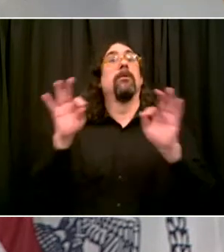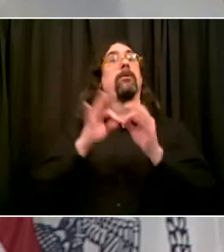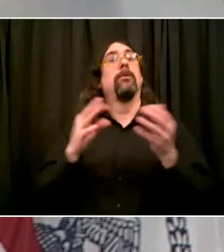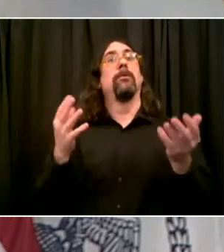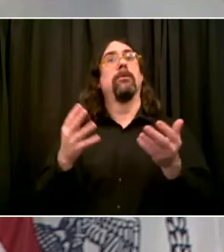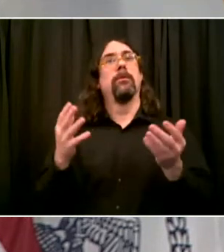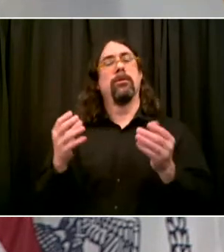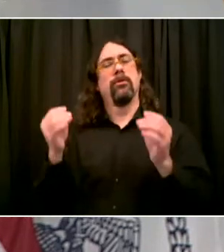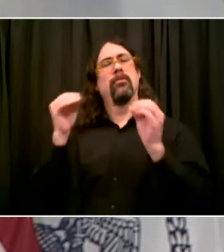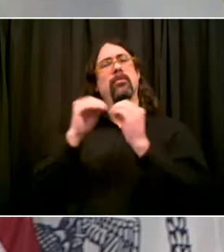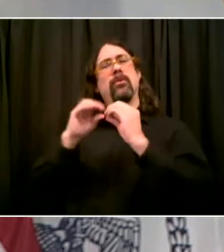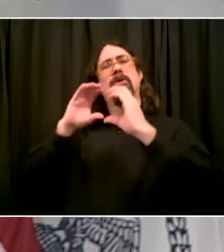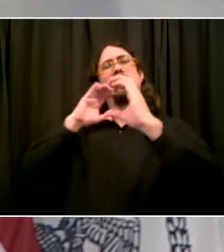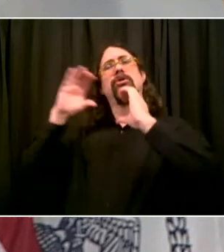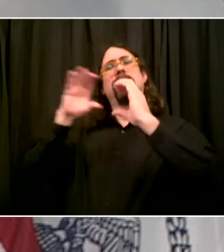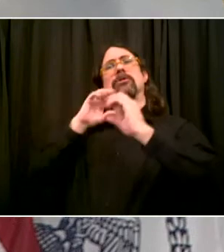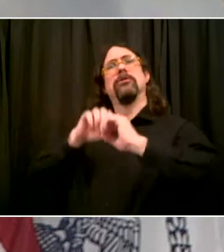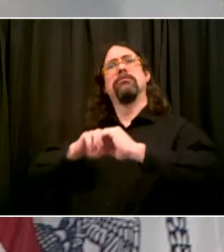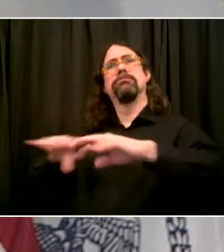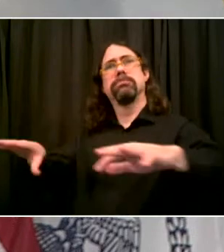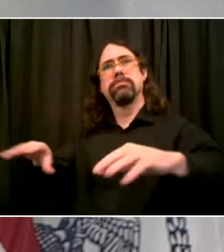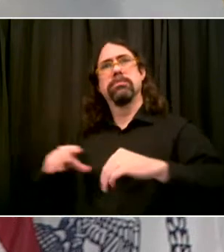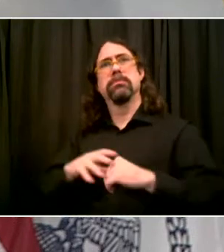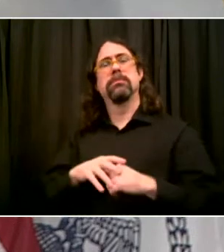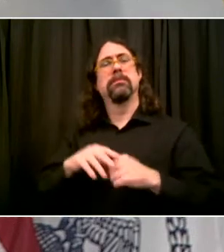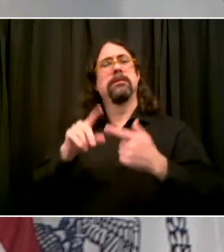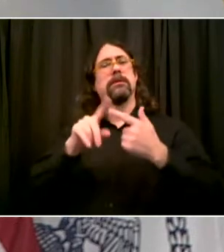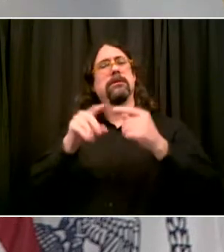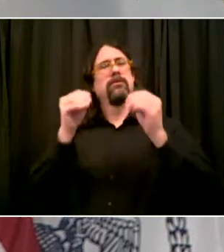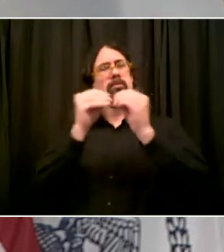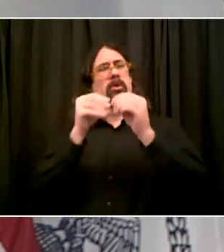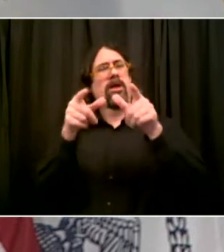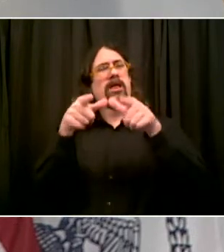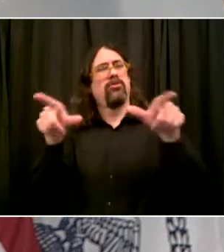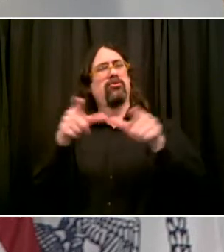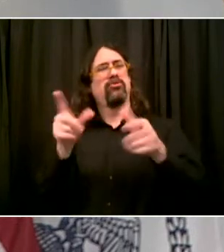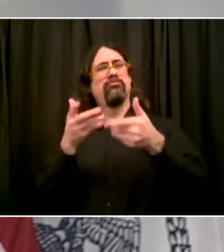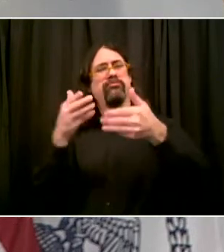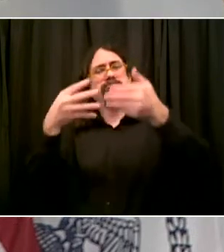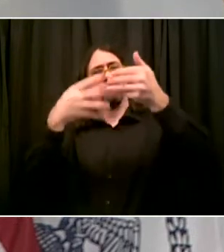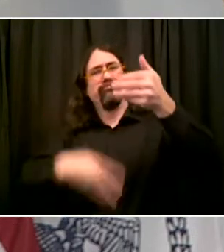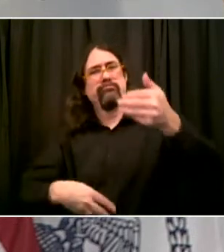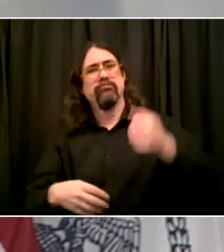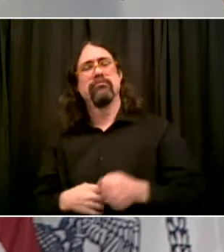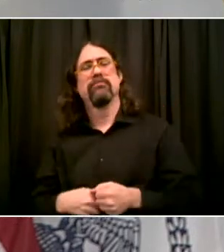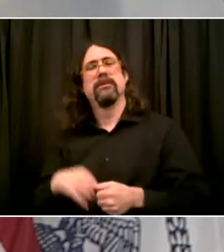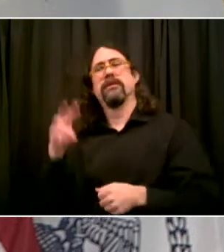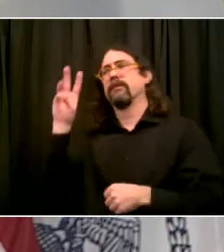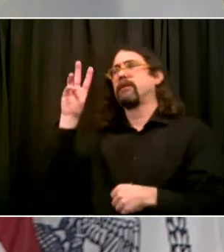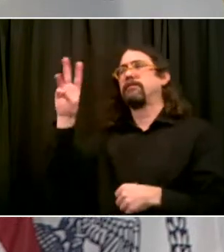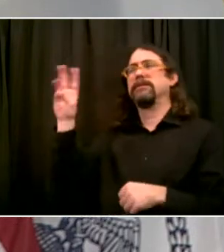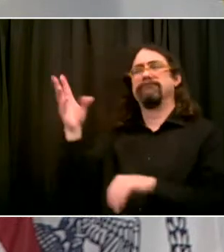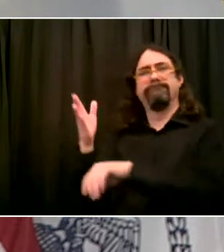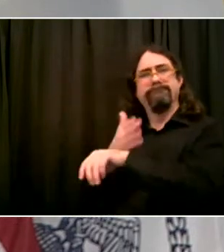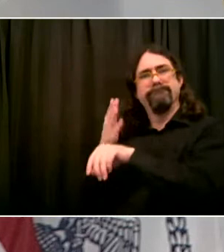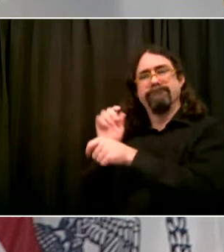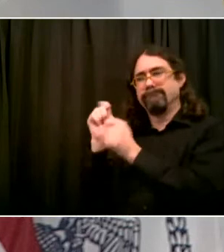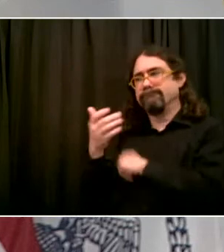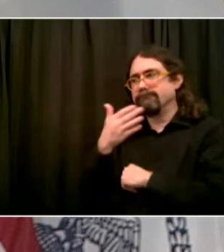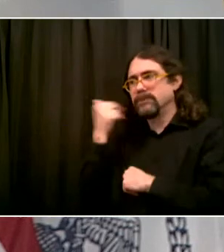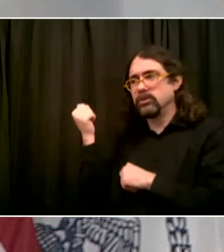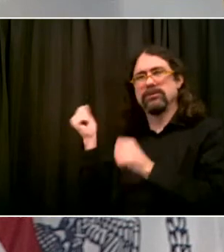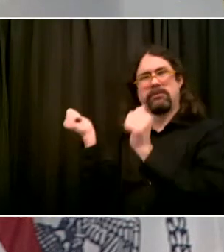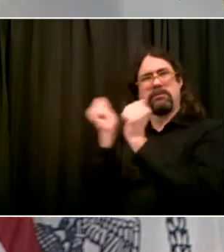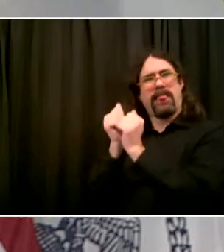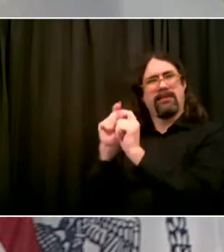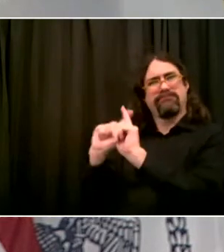website easier. There's a lot of different pieces. I think the number one solution is the kind of big supply that would just cause momentum